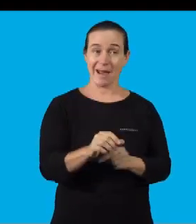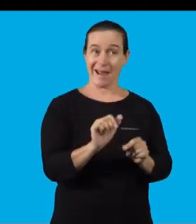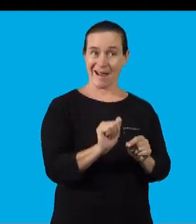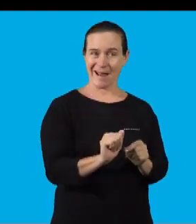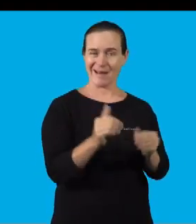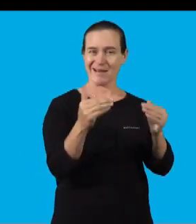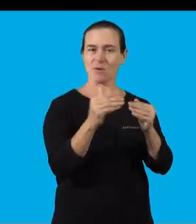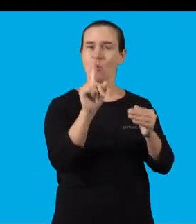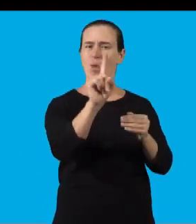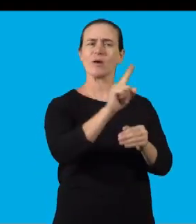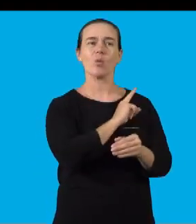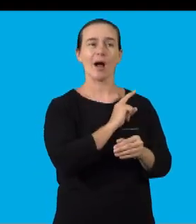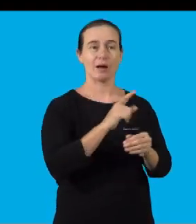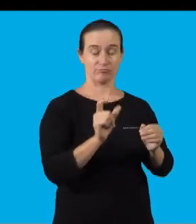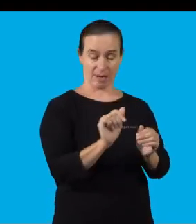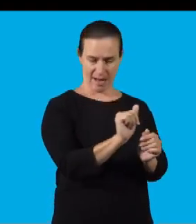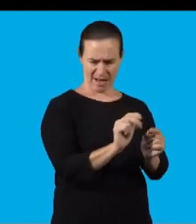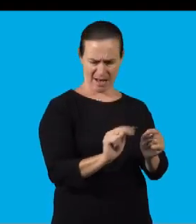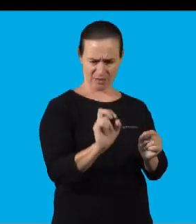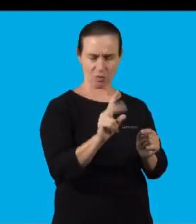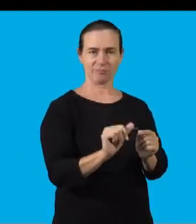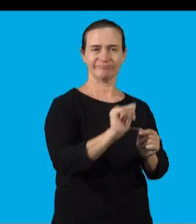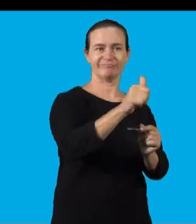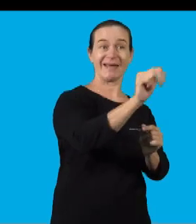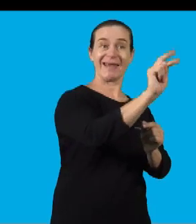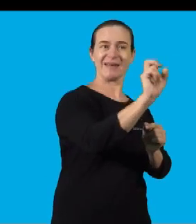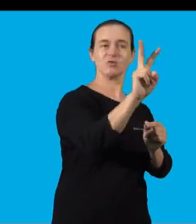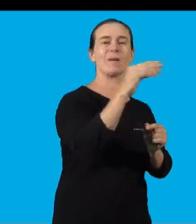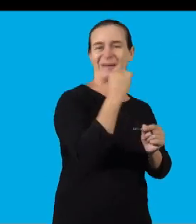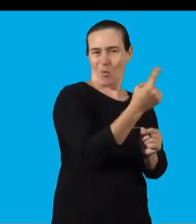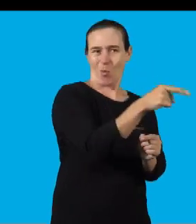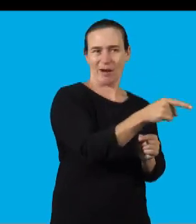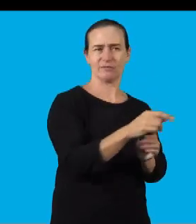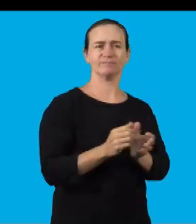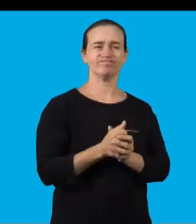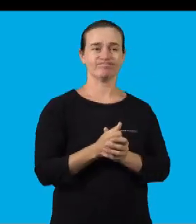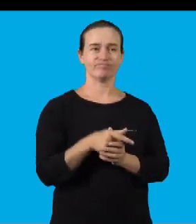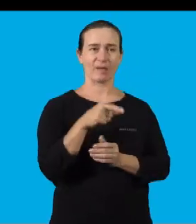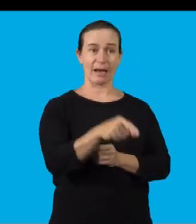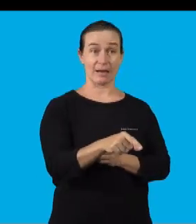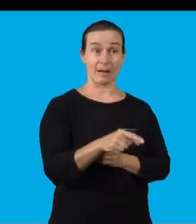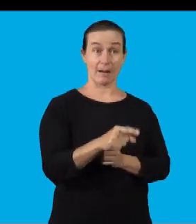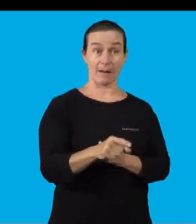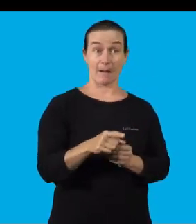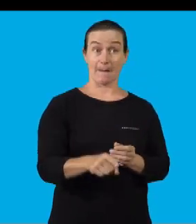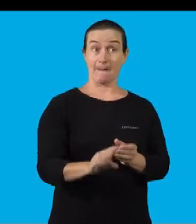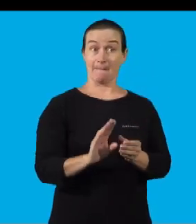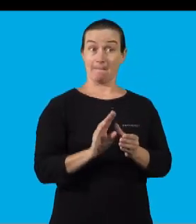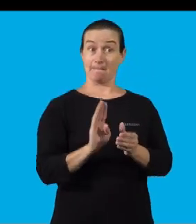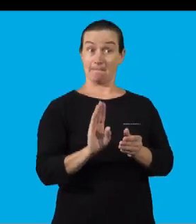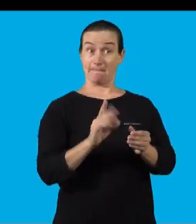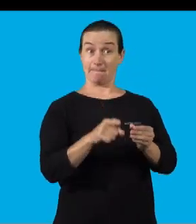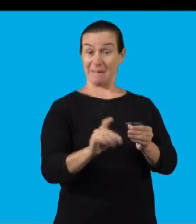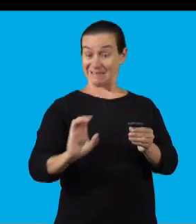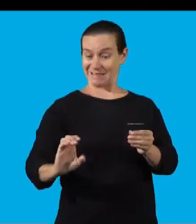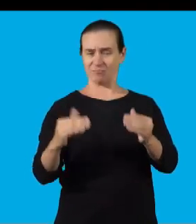is equals to 1 because we can see that it is given there. We also know that c is equals to 9 because it is